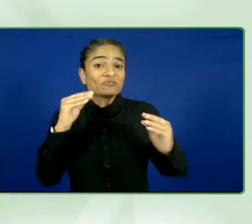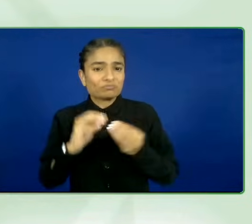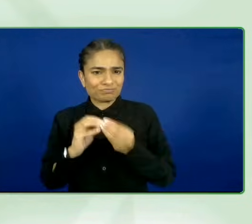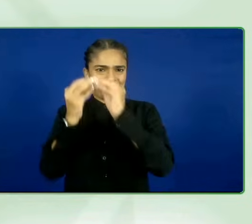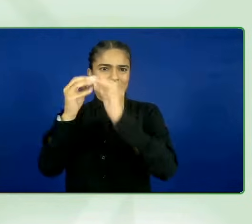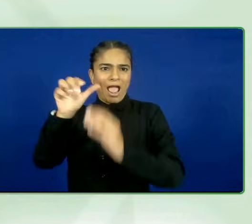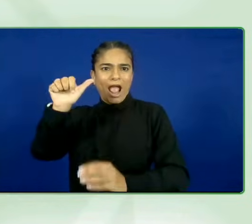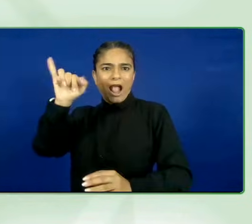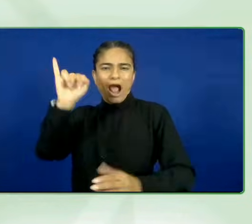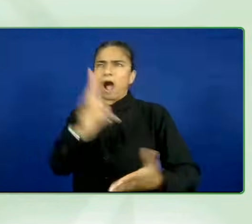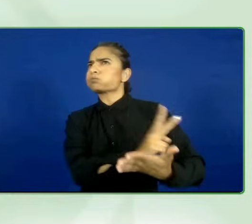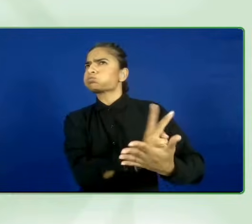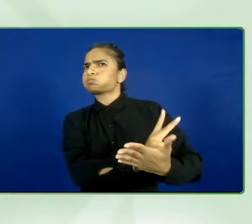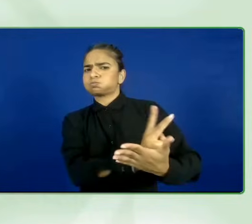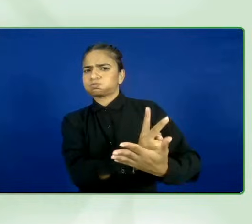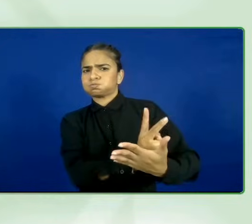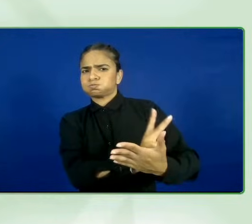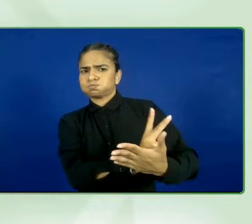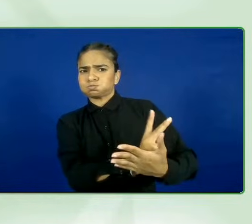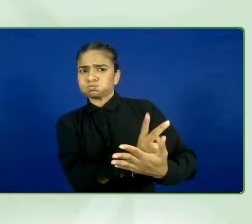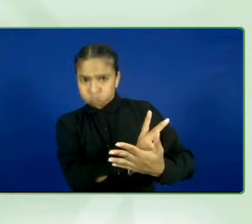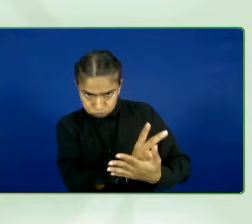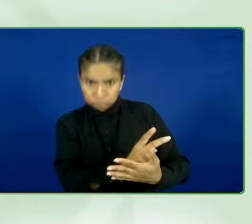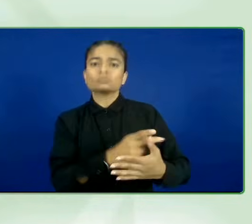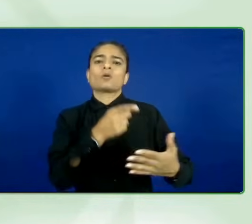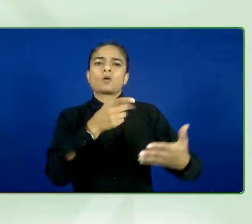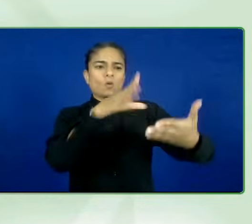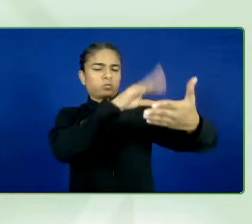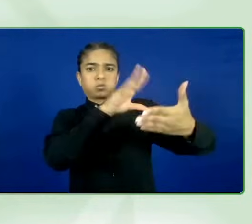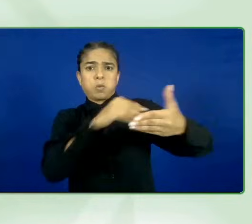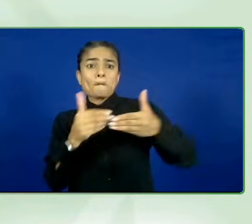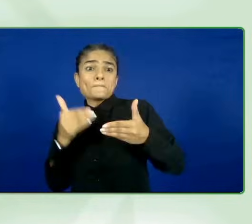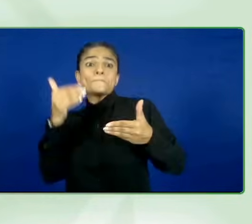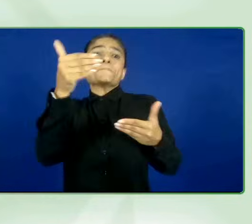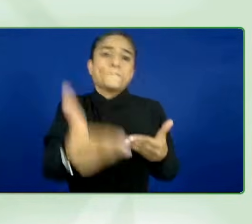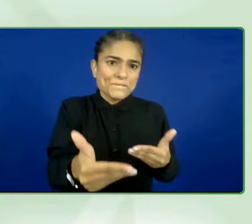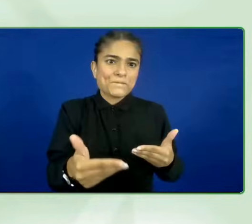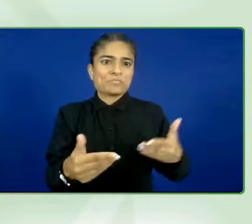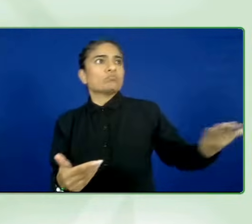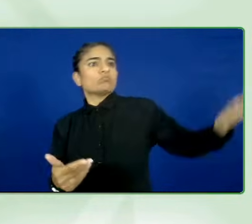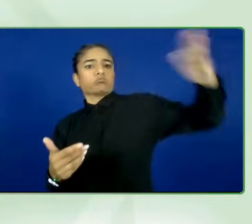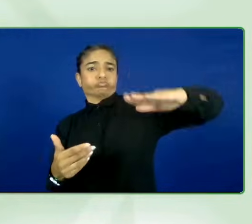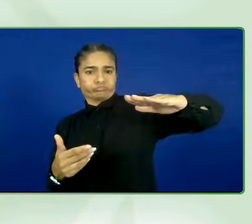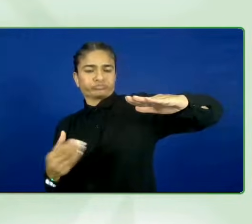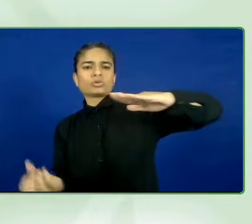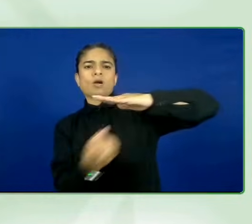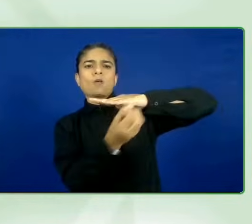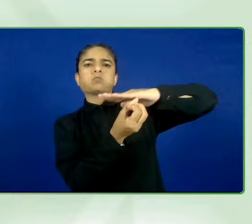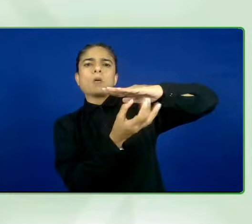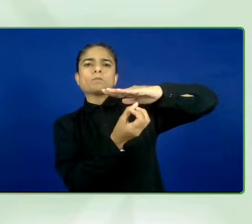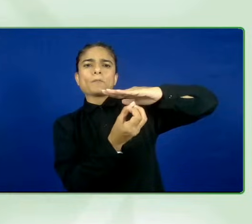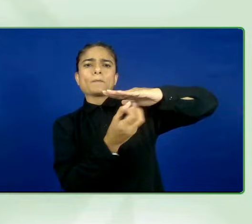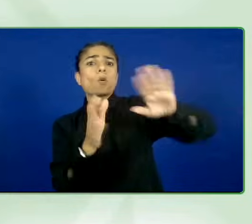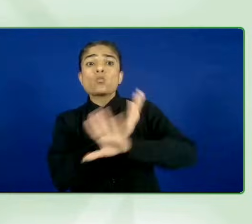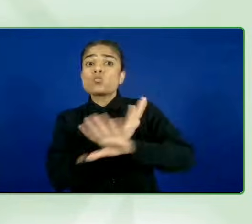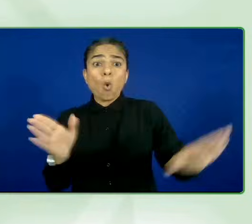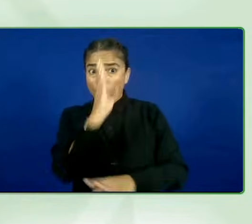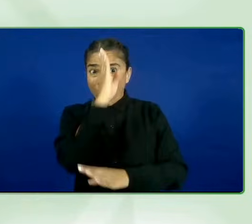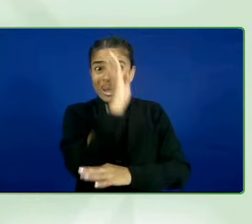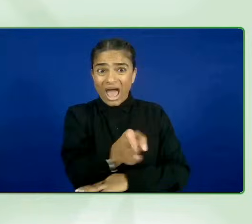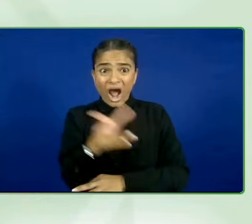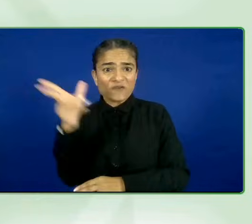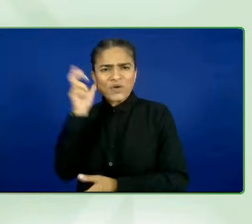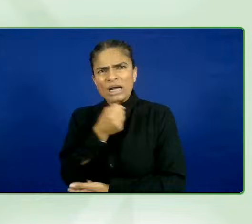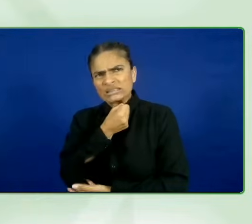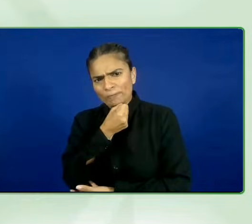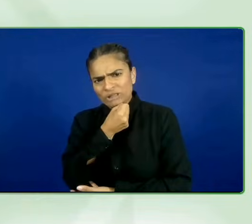is created in advance and then hosted on the platform. It is not live audio description. Okay. And we also break